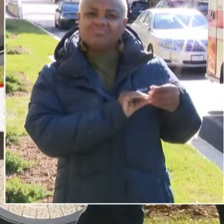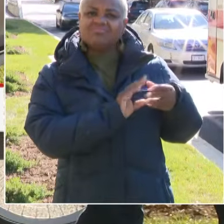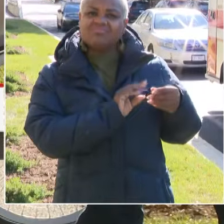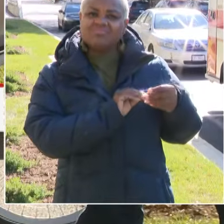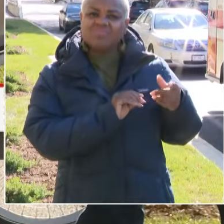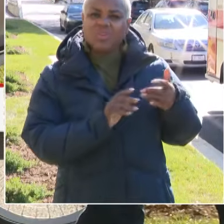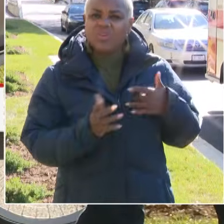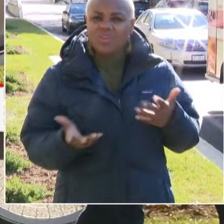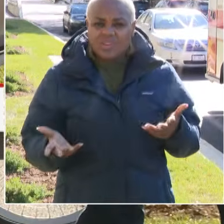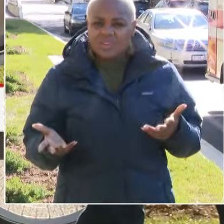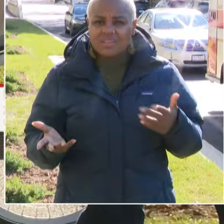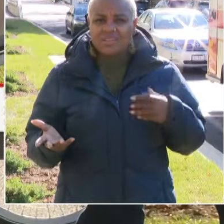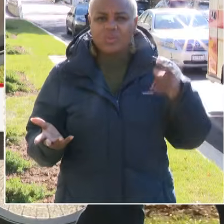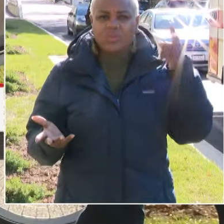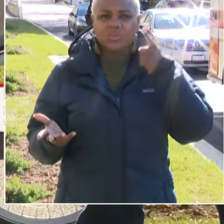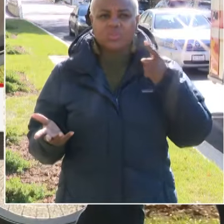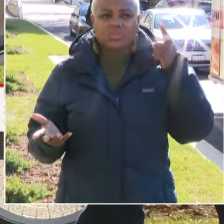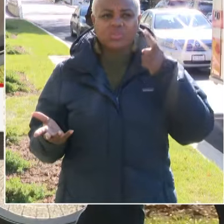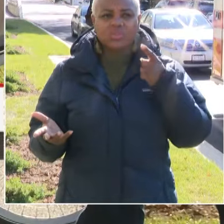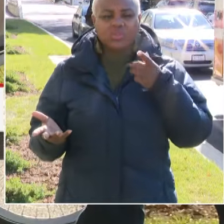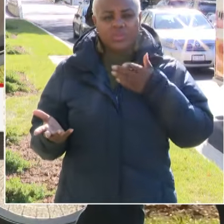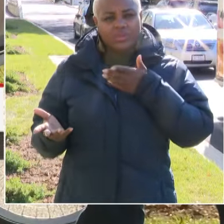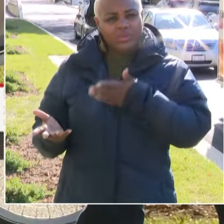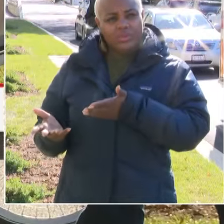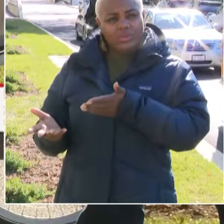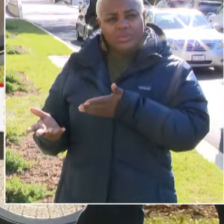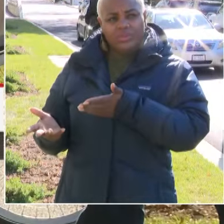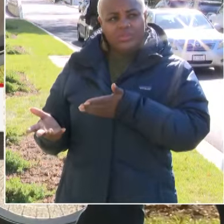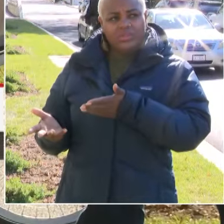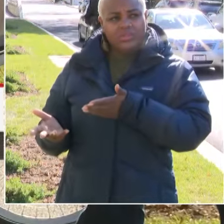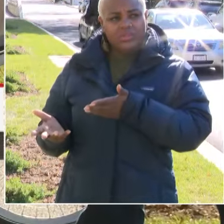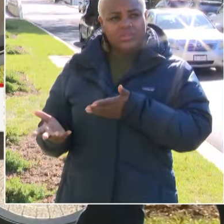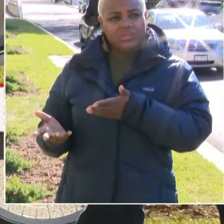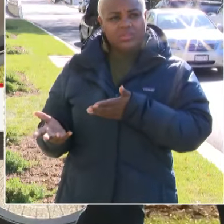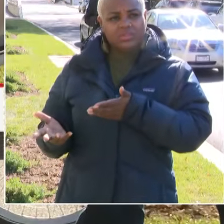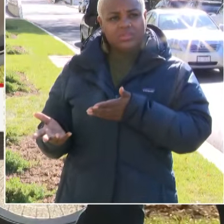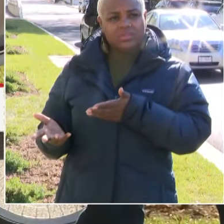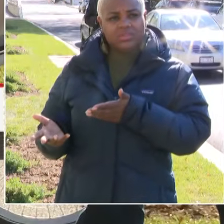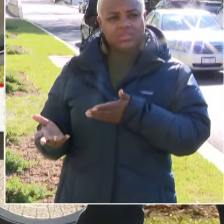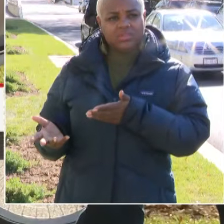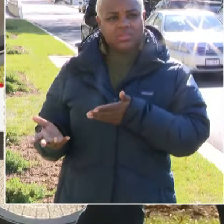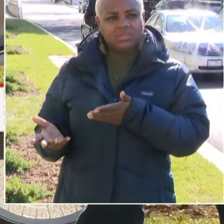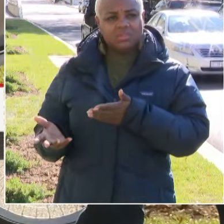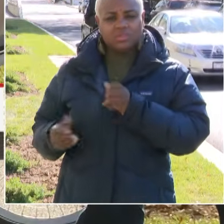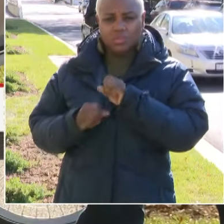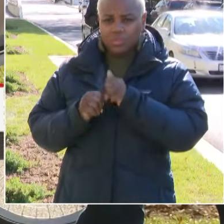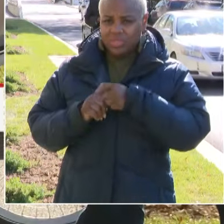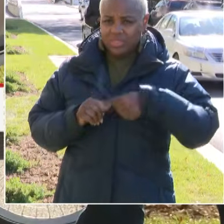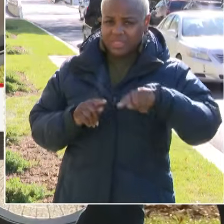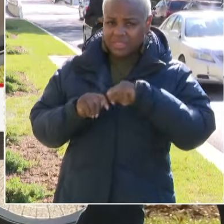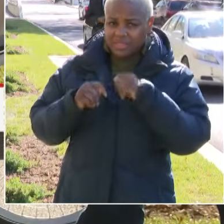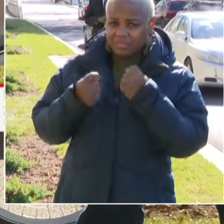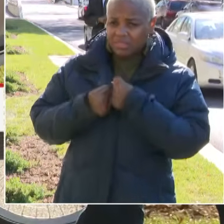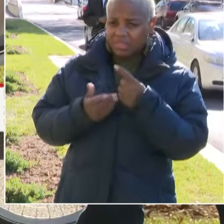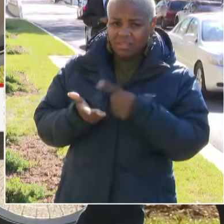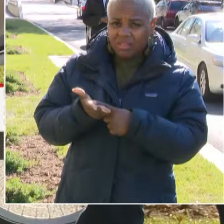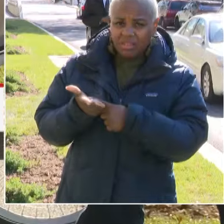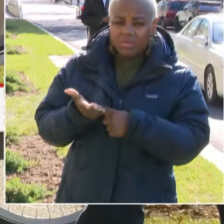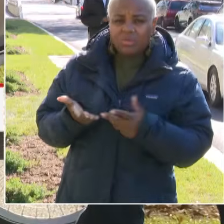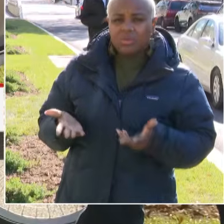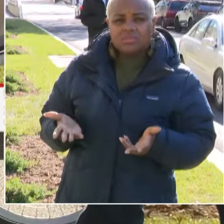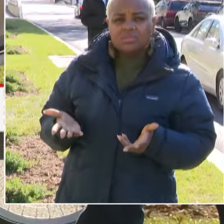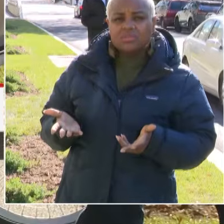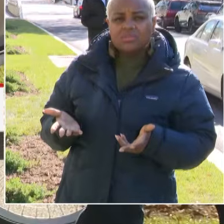made any headway or anything with these new... Mark, as I've responded to you on a number of